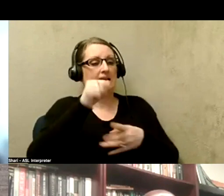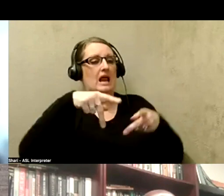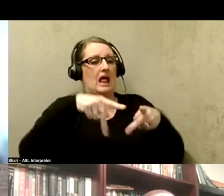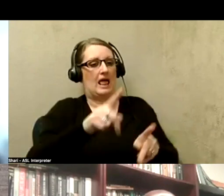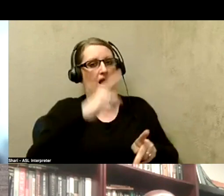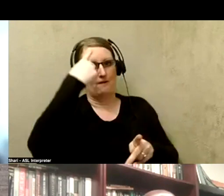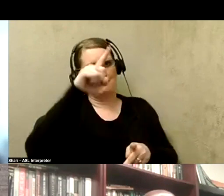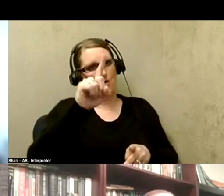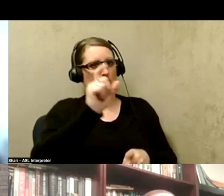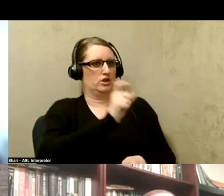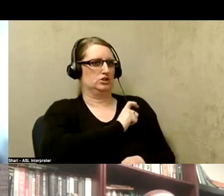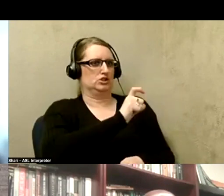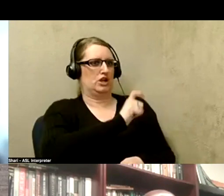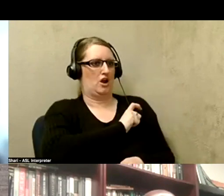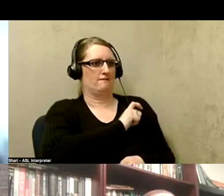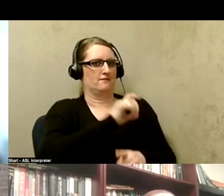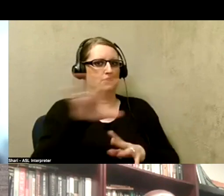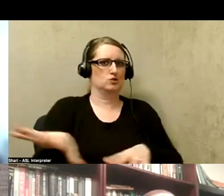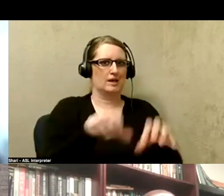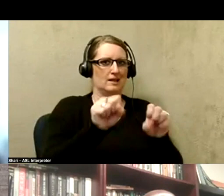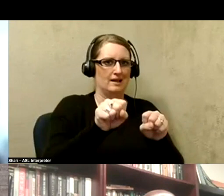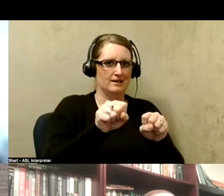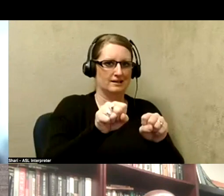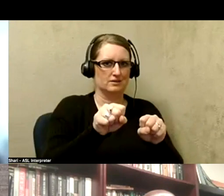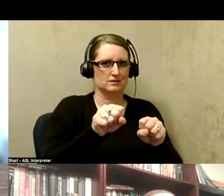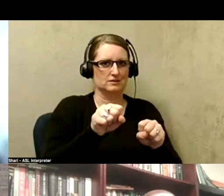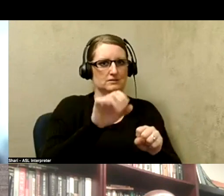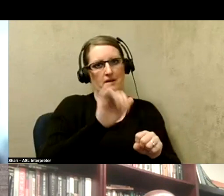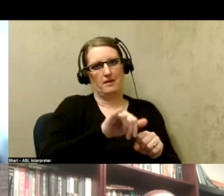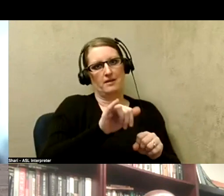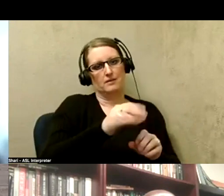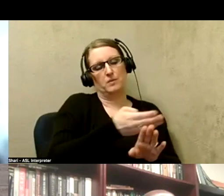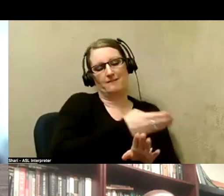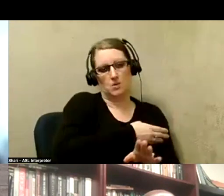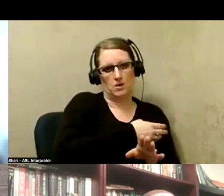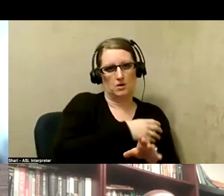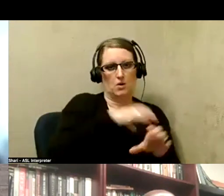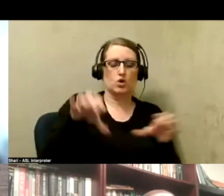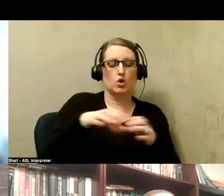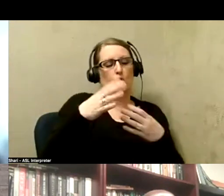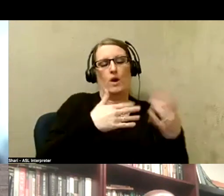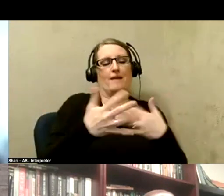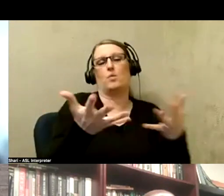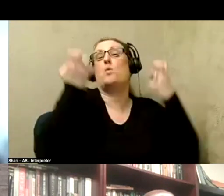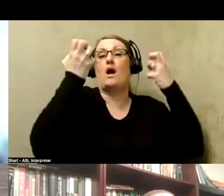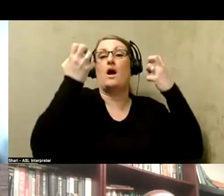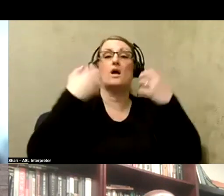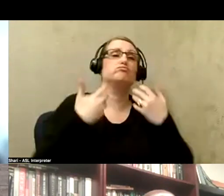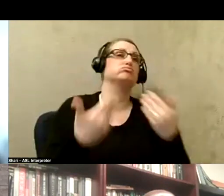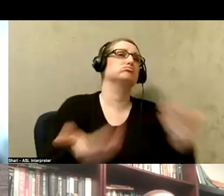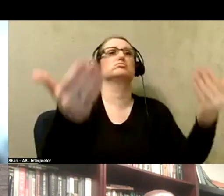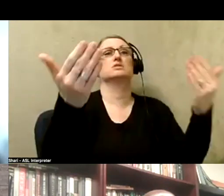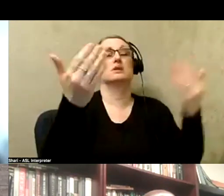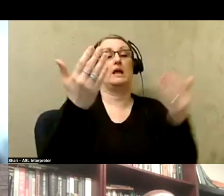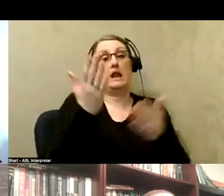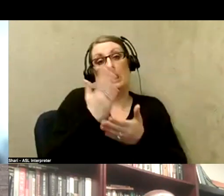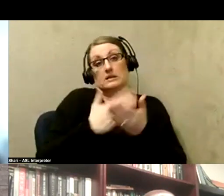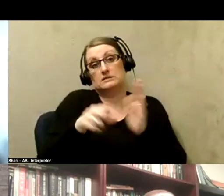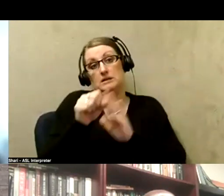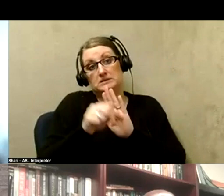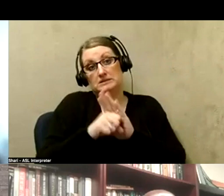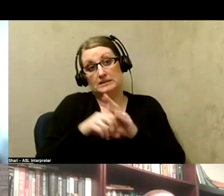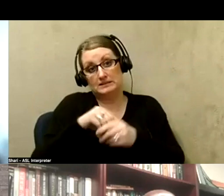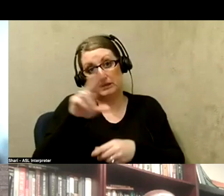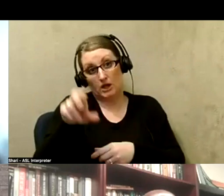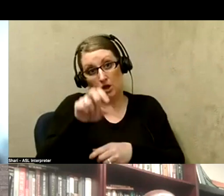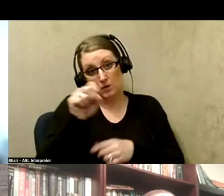totalitarianism that existed before, right? Like, we just do what we want, And of course, in some states in the US, that's exactly what's